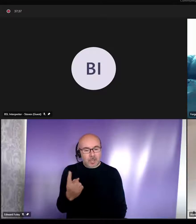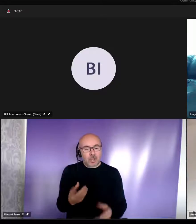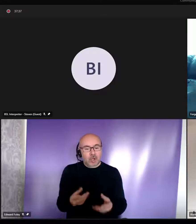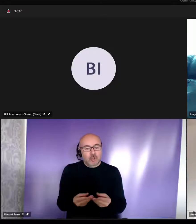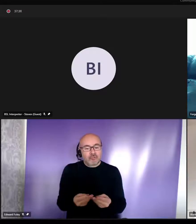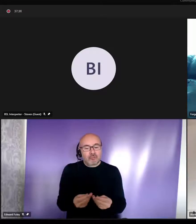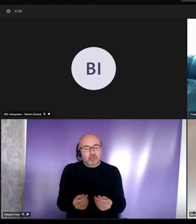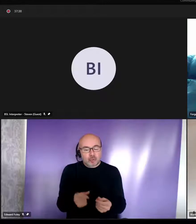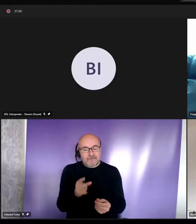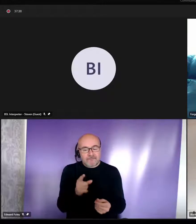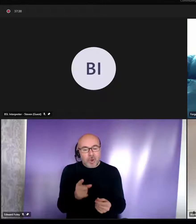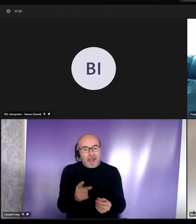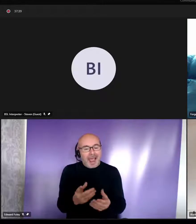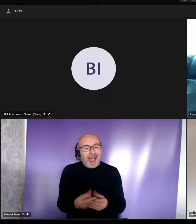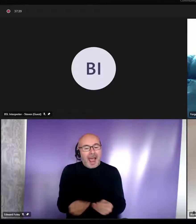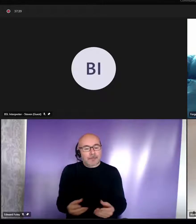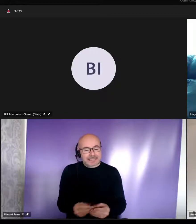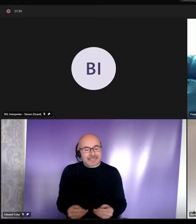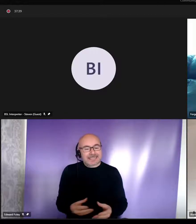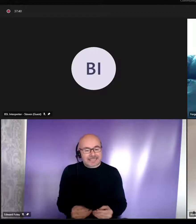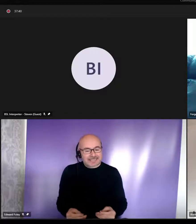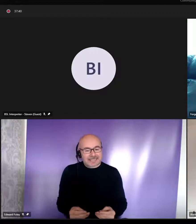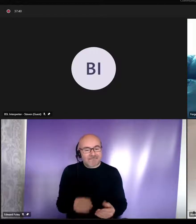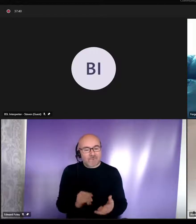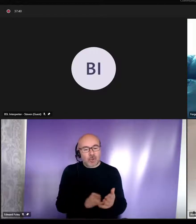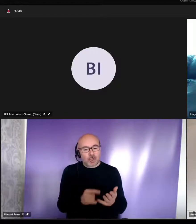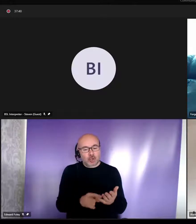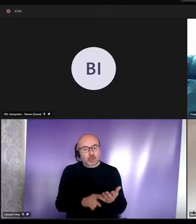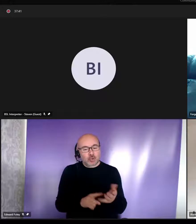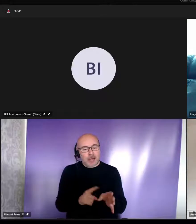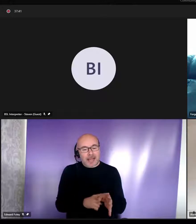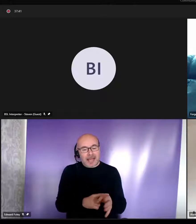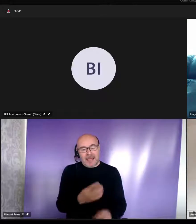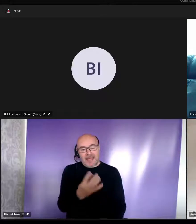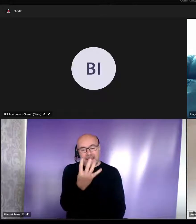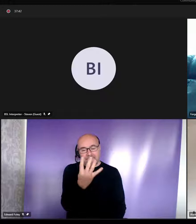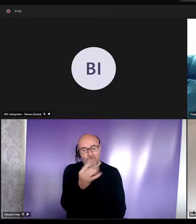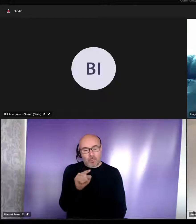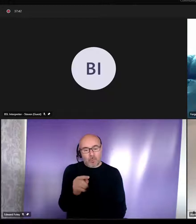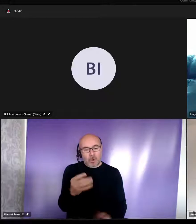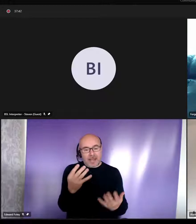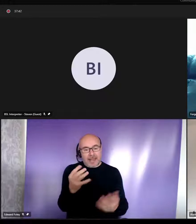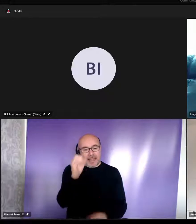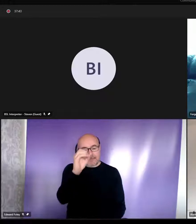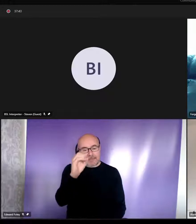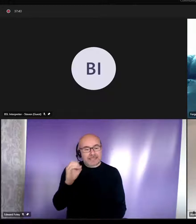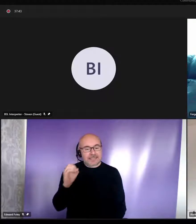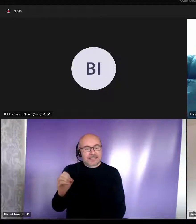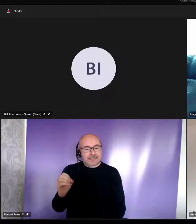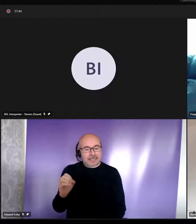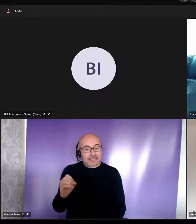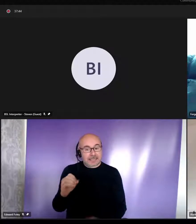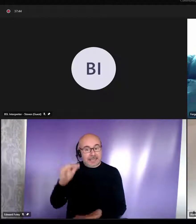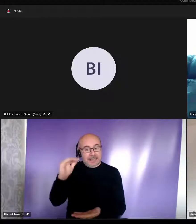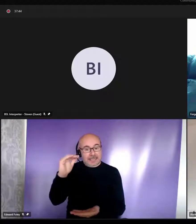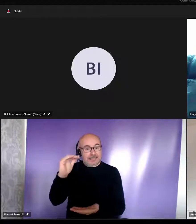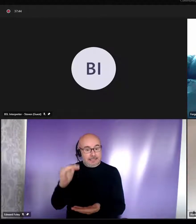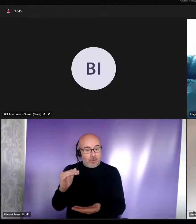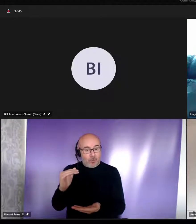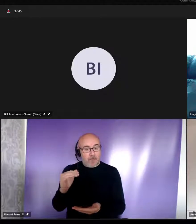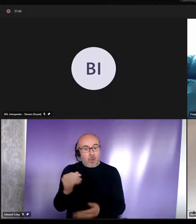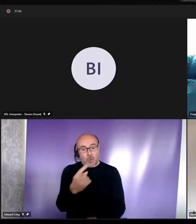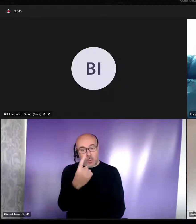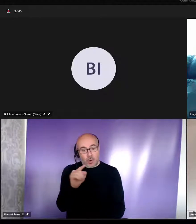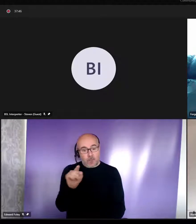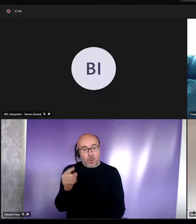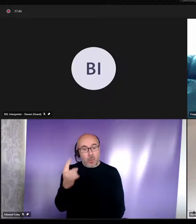figure for July. This was 4.9%, which did represent a decrease of 1.1% when